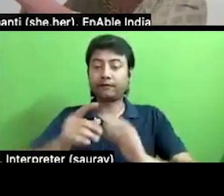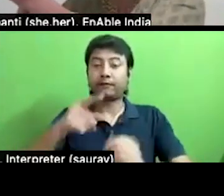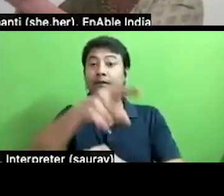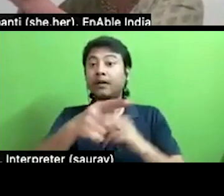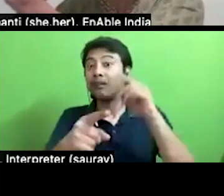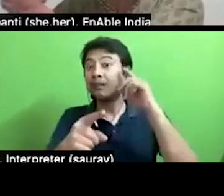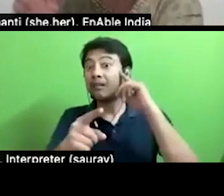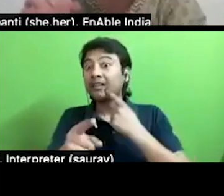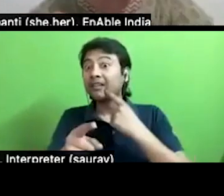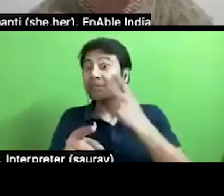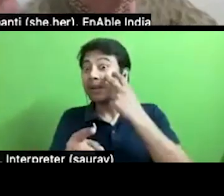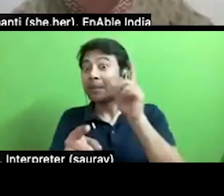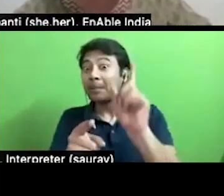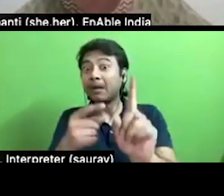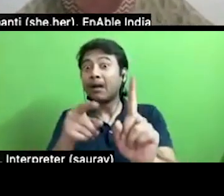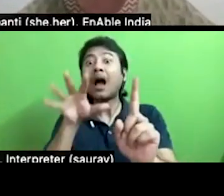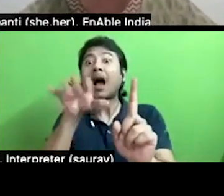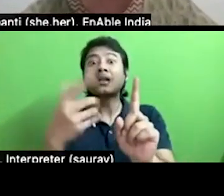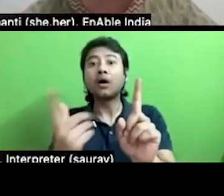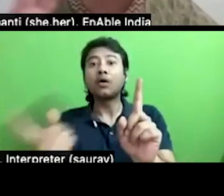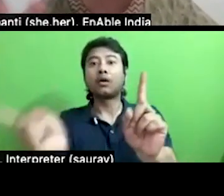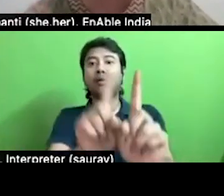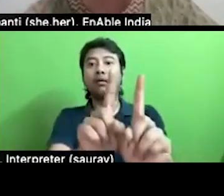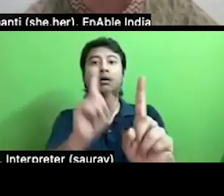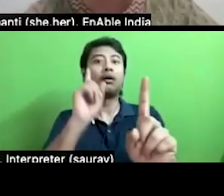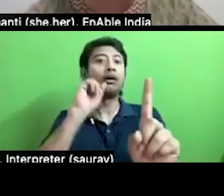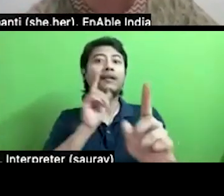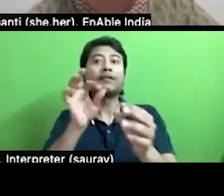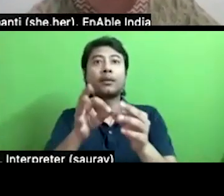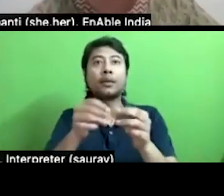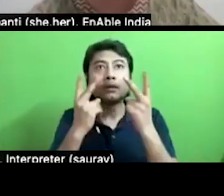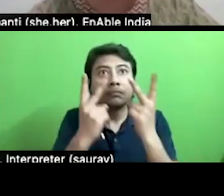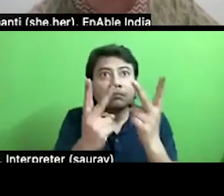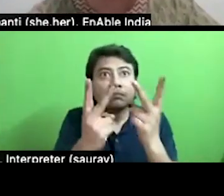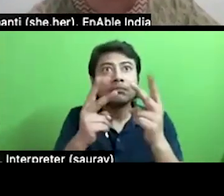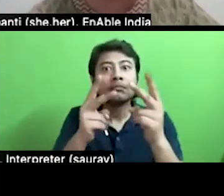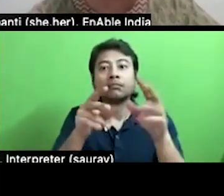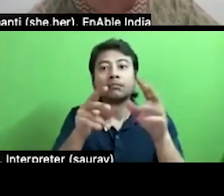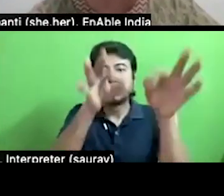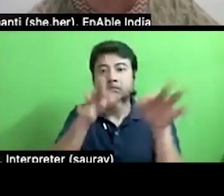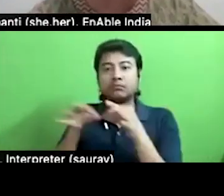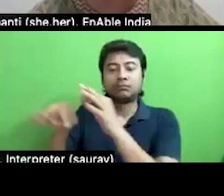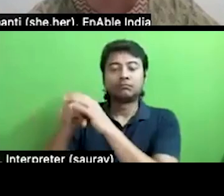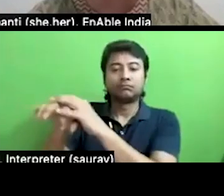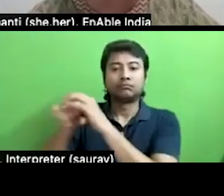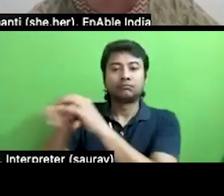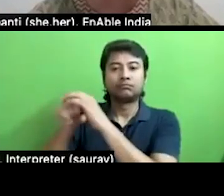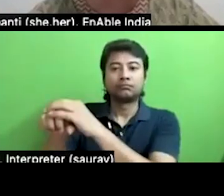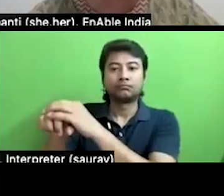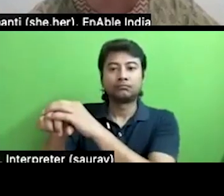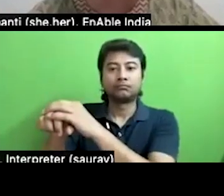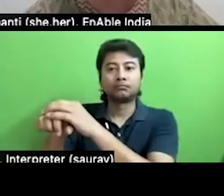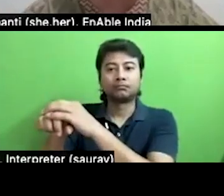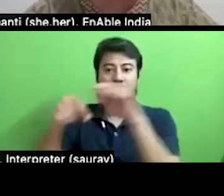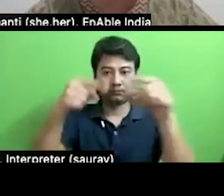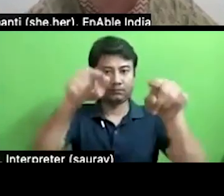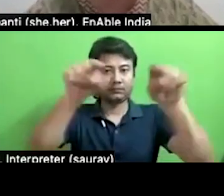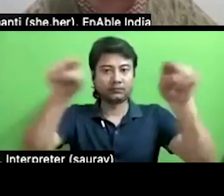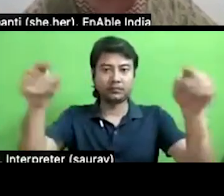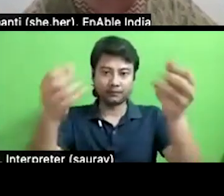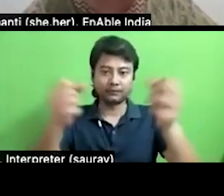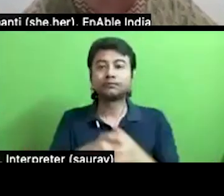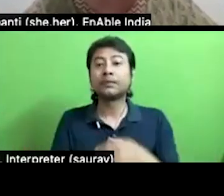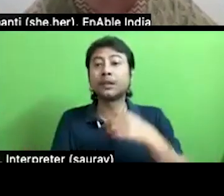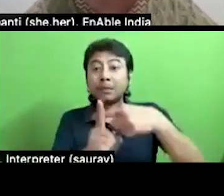but actually have the deaf blind person's hand in hand, right? So it will be tactile. The visuals will be explained for people with vision impairment, low